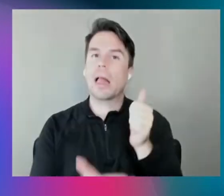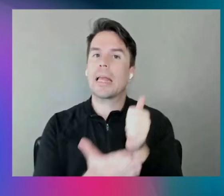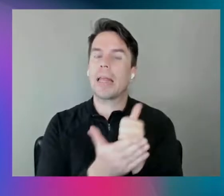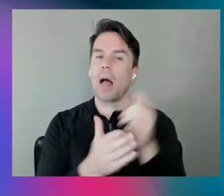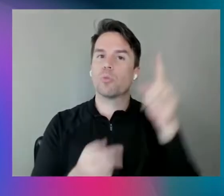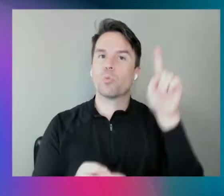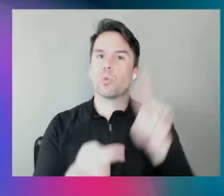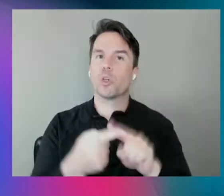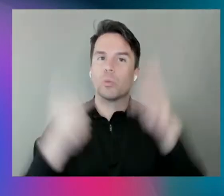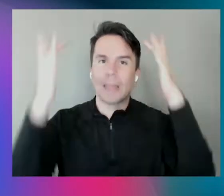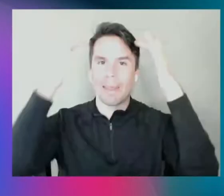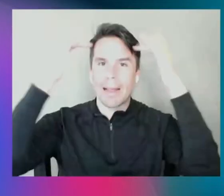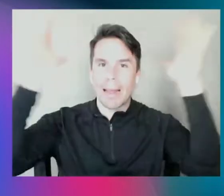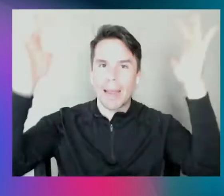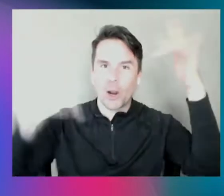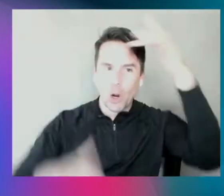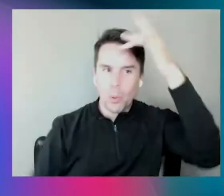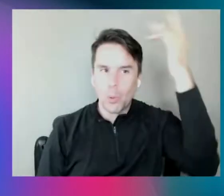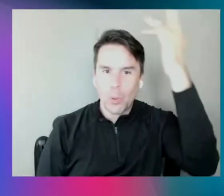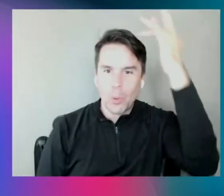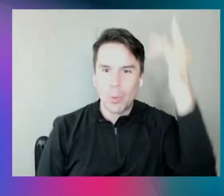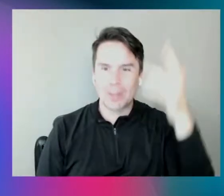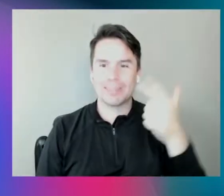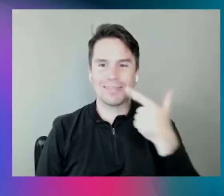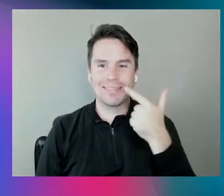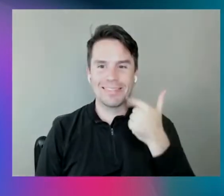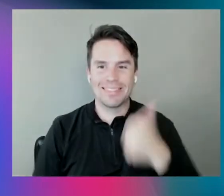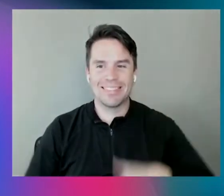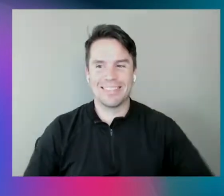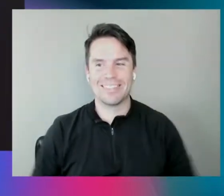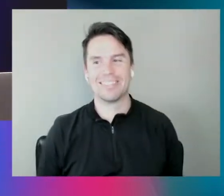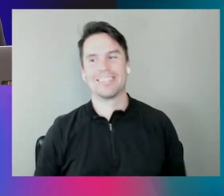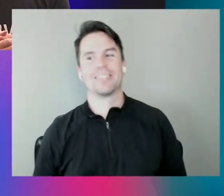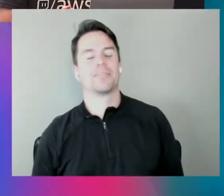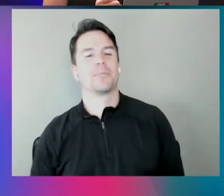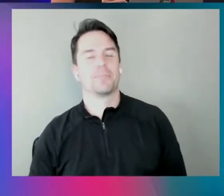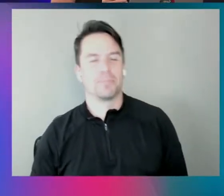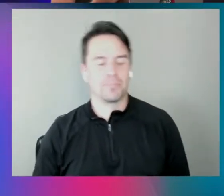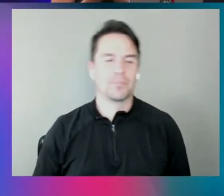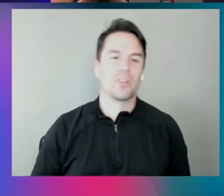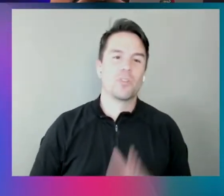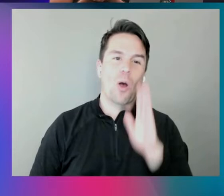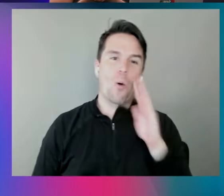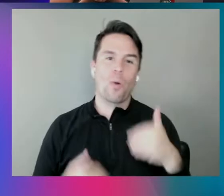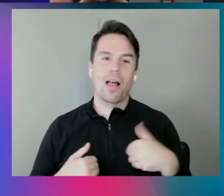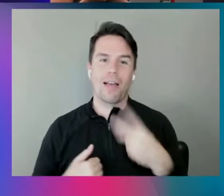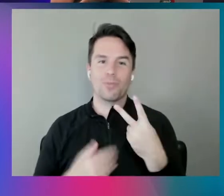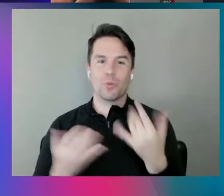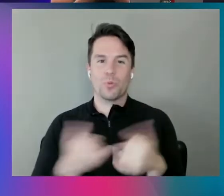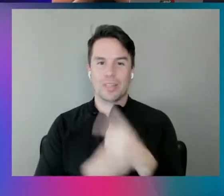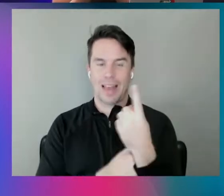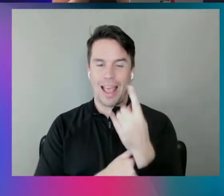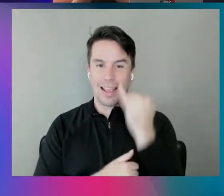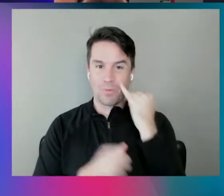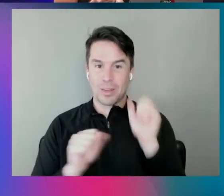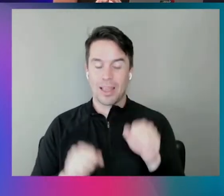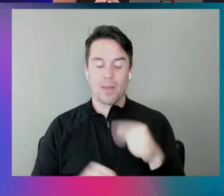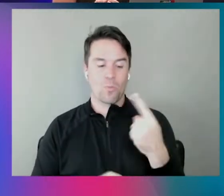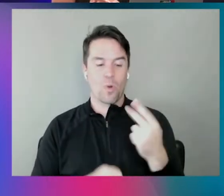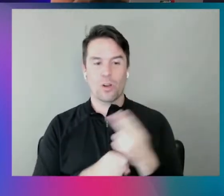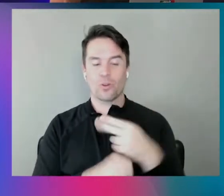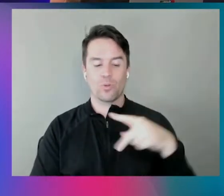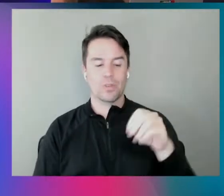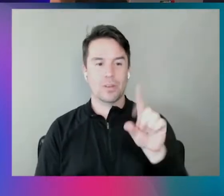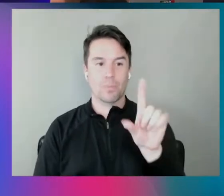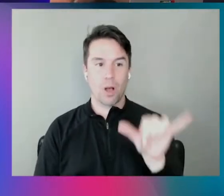have you got for us? We're going to do two today, if we can get to them. Okay. One is using Poly, and one is using Transcribe.